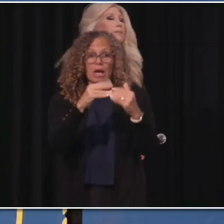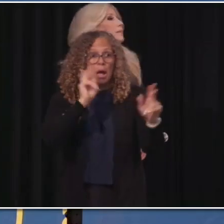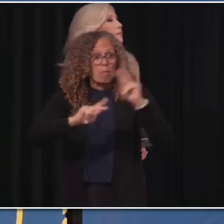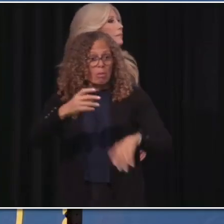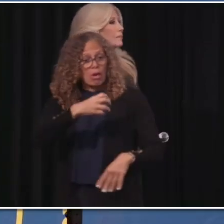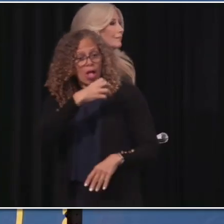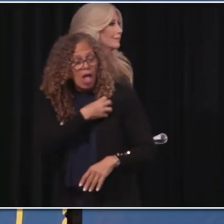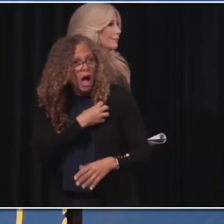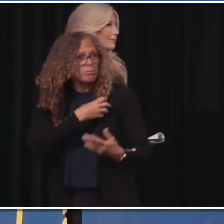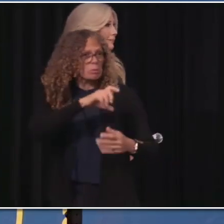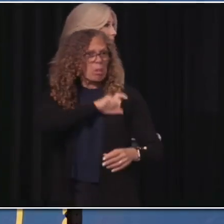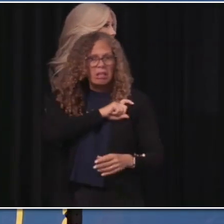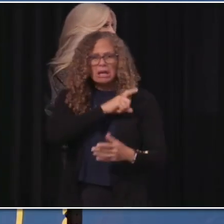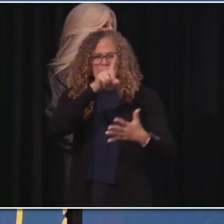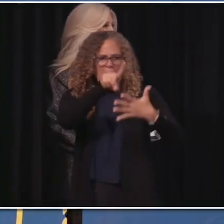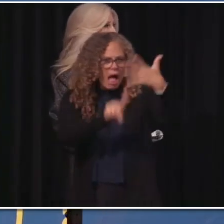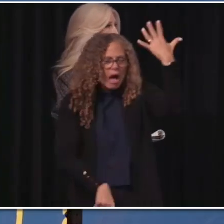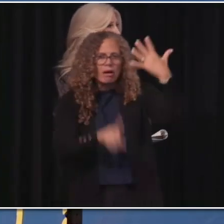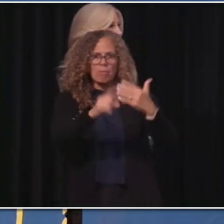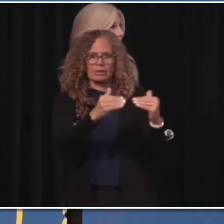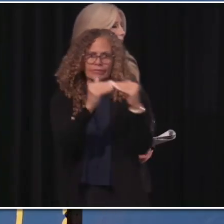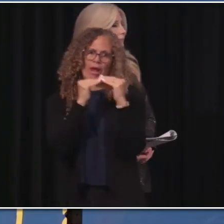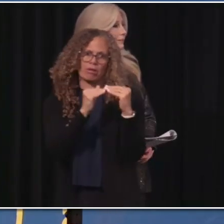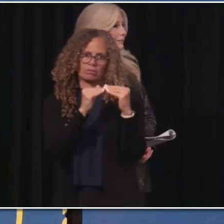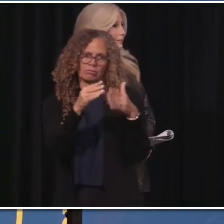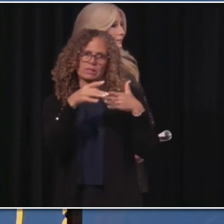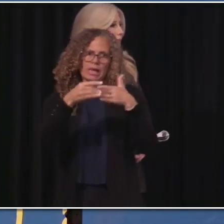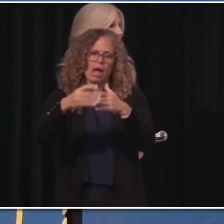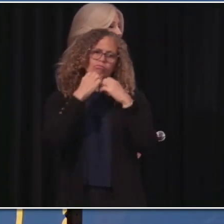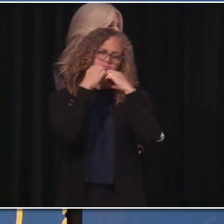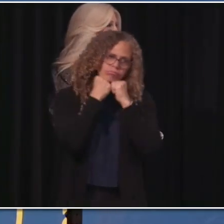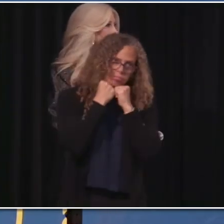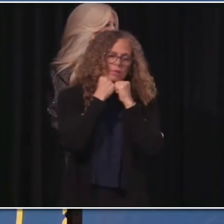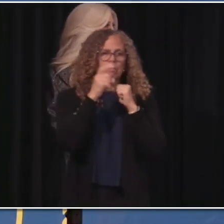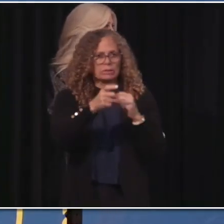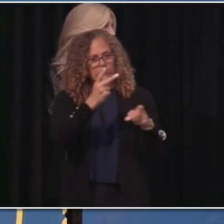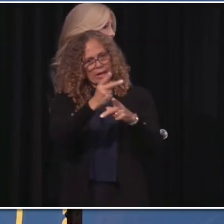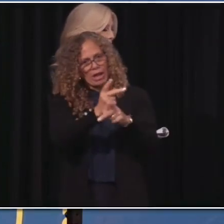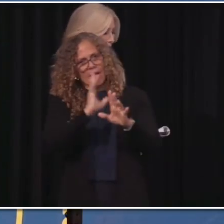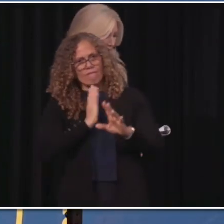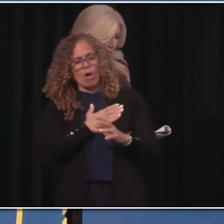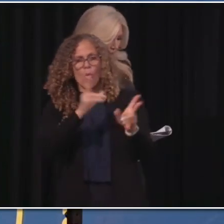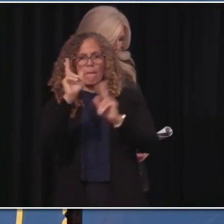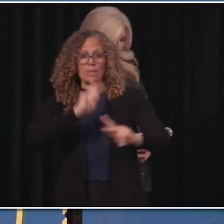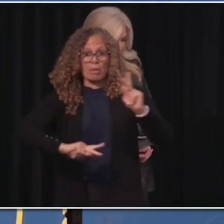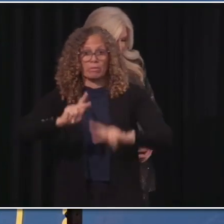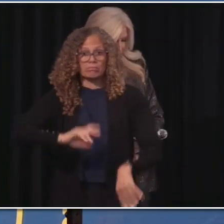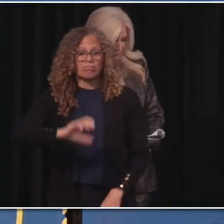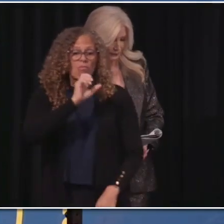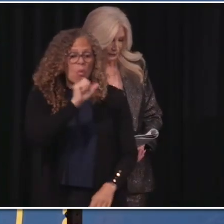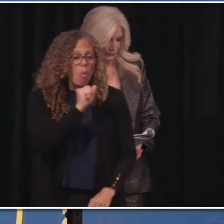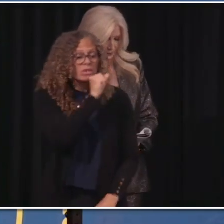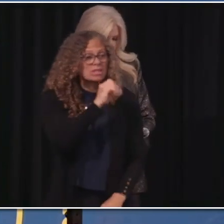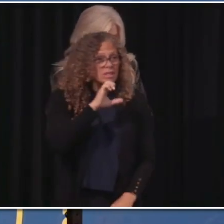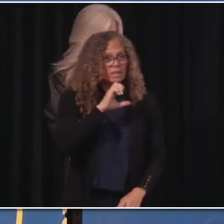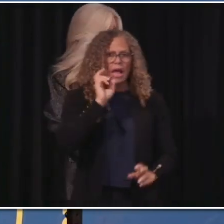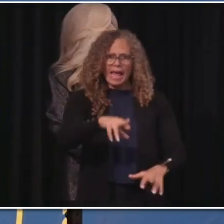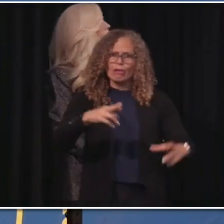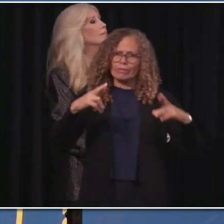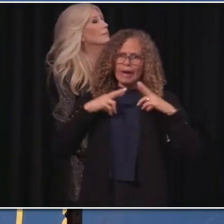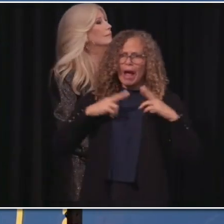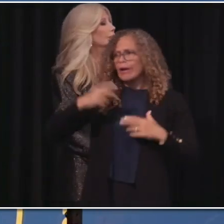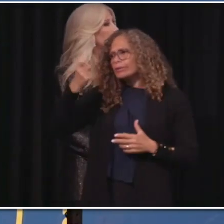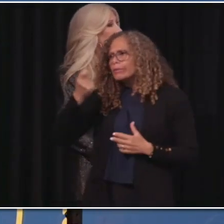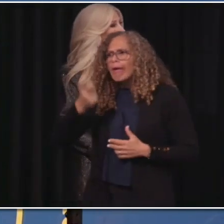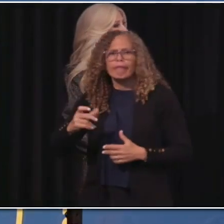are guided by integrity and compassion. Freedom means that our elders can retire with security, our